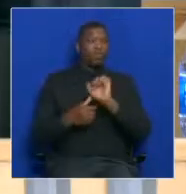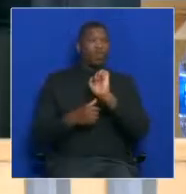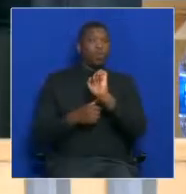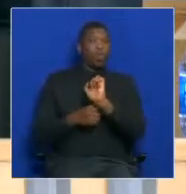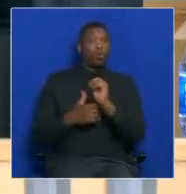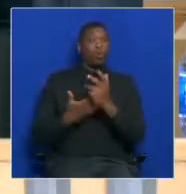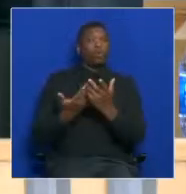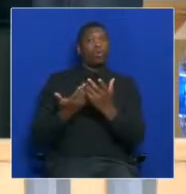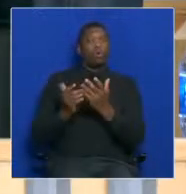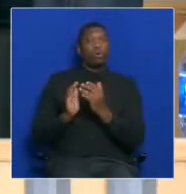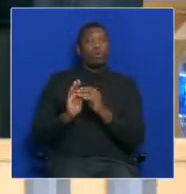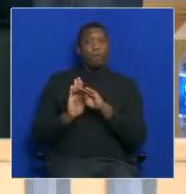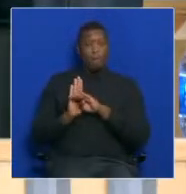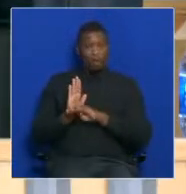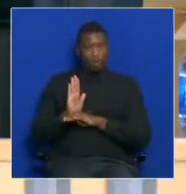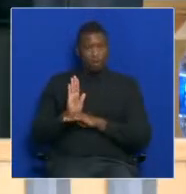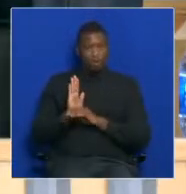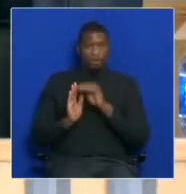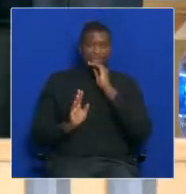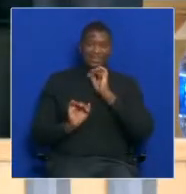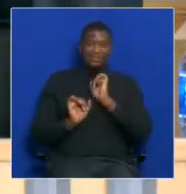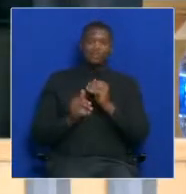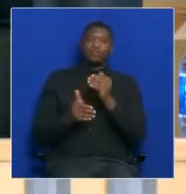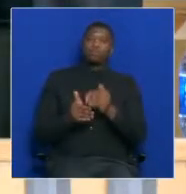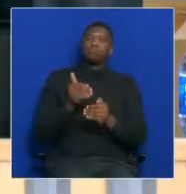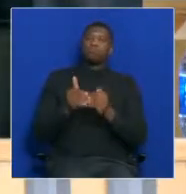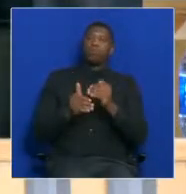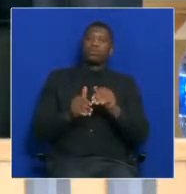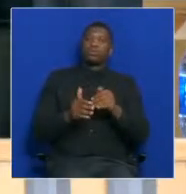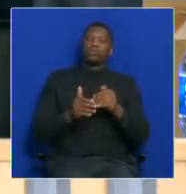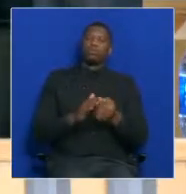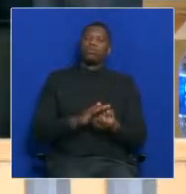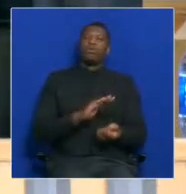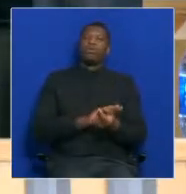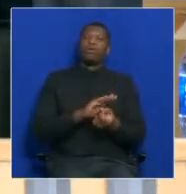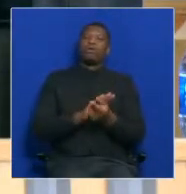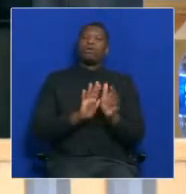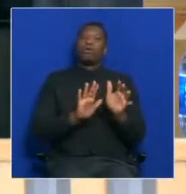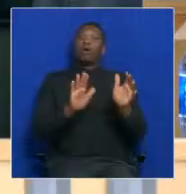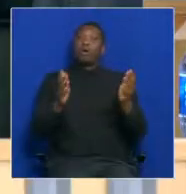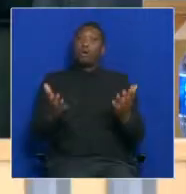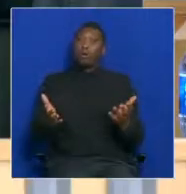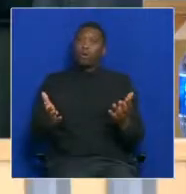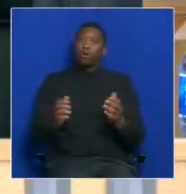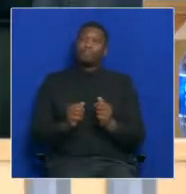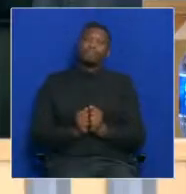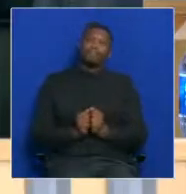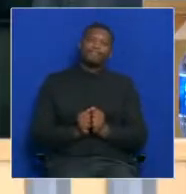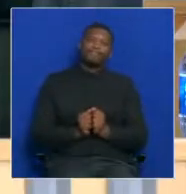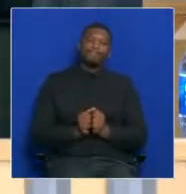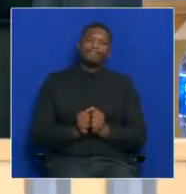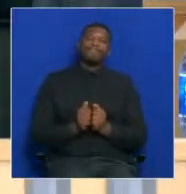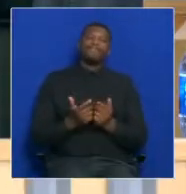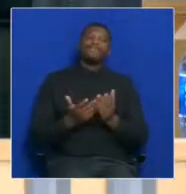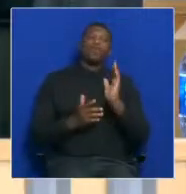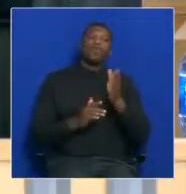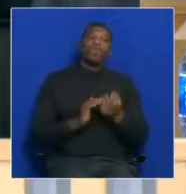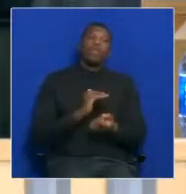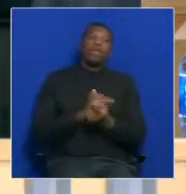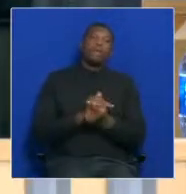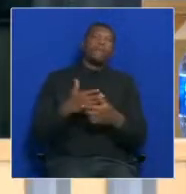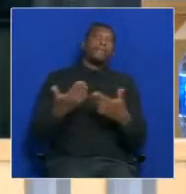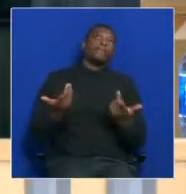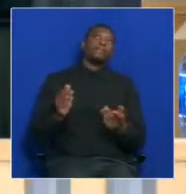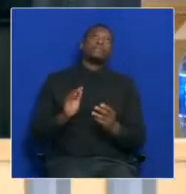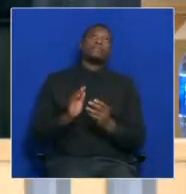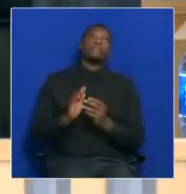that process would result in a record or a tally, if you like, of